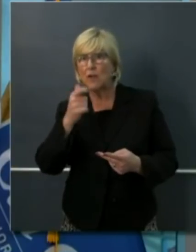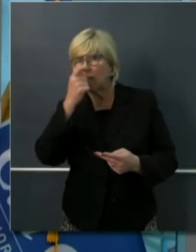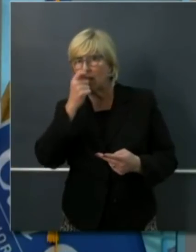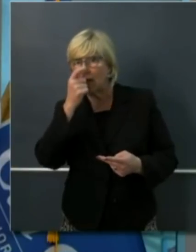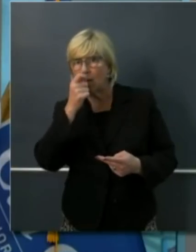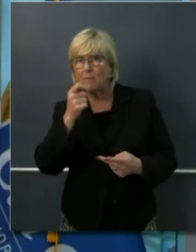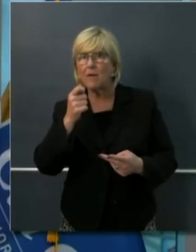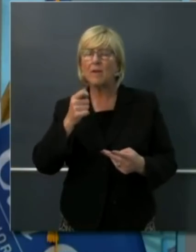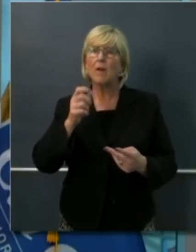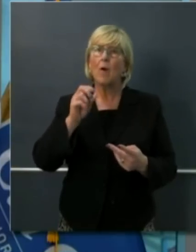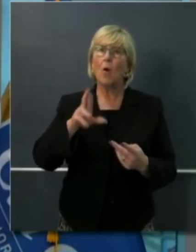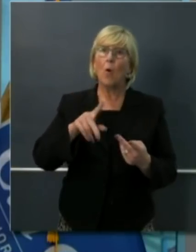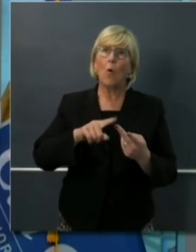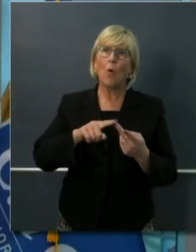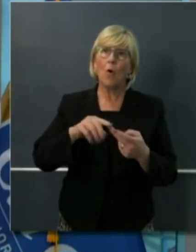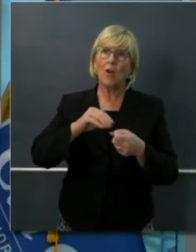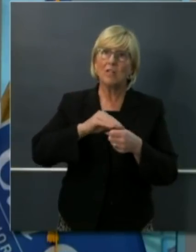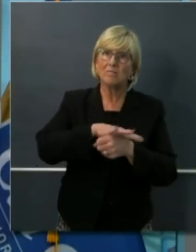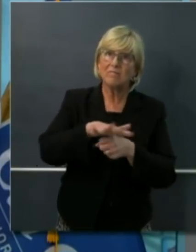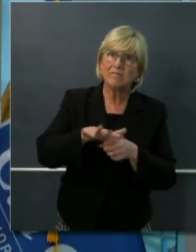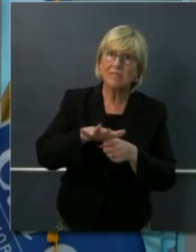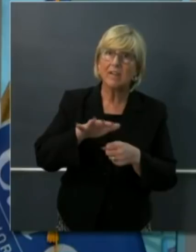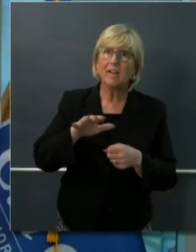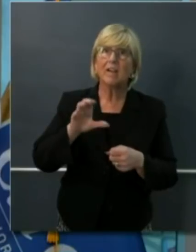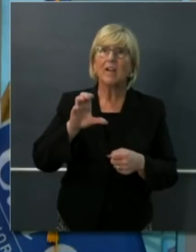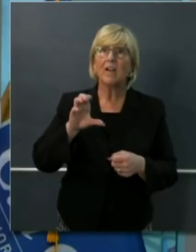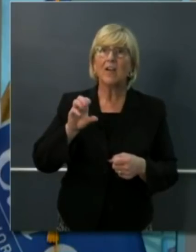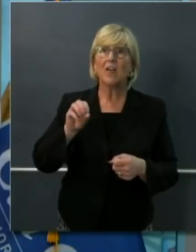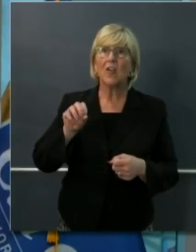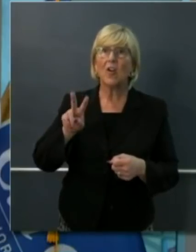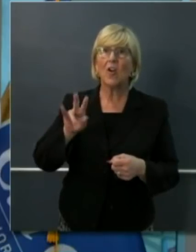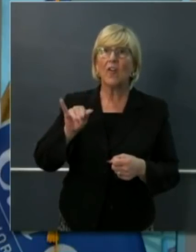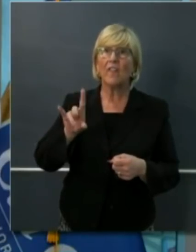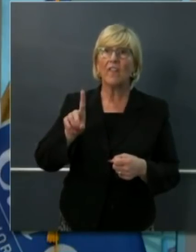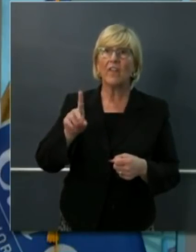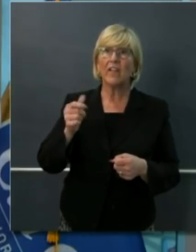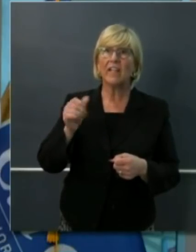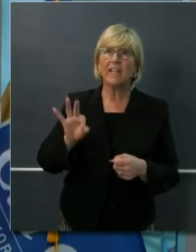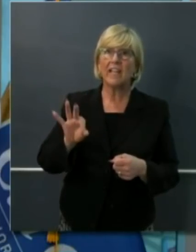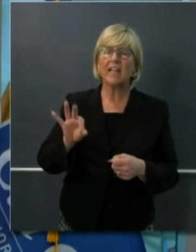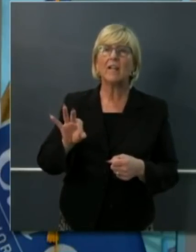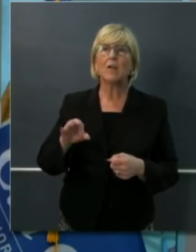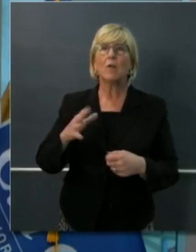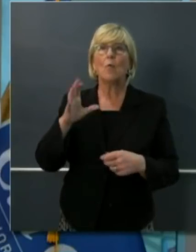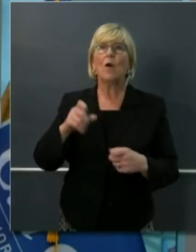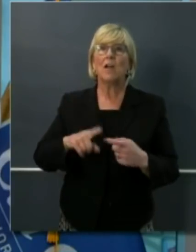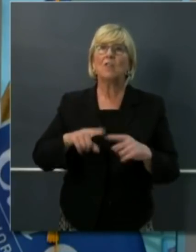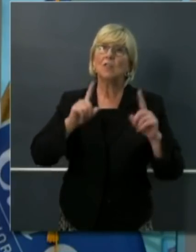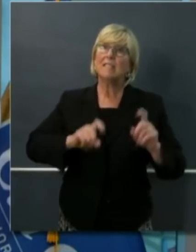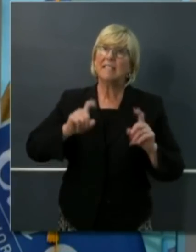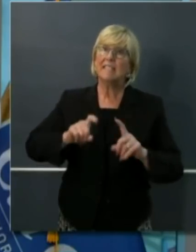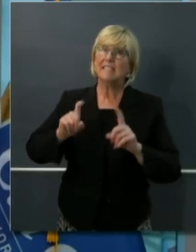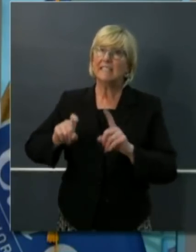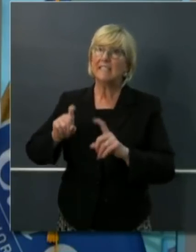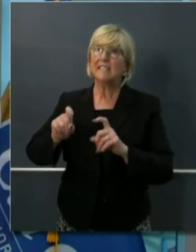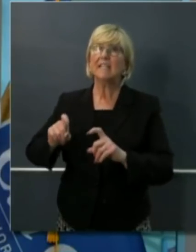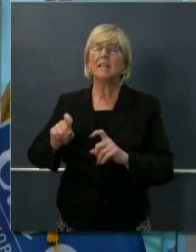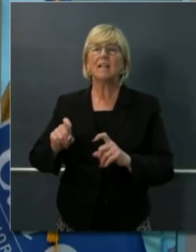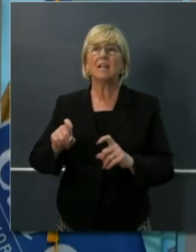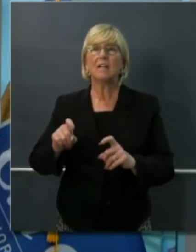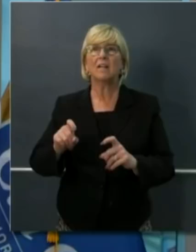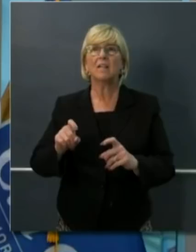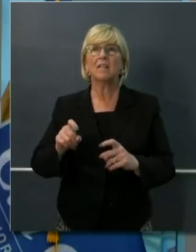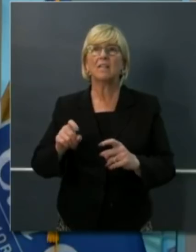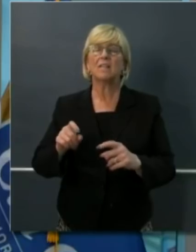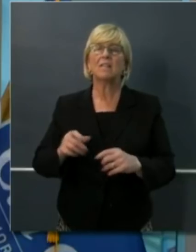it COVID-19? And ensuring that we have increased capacity during those months to test more people gives us our range